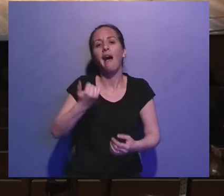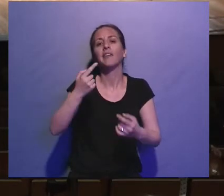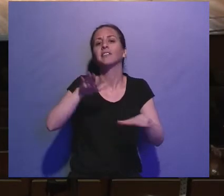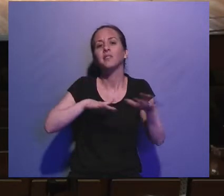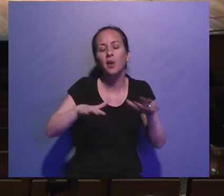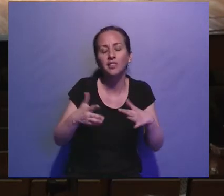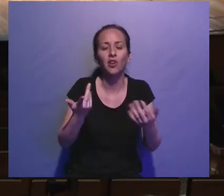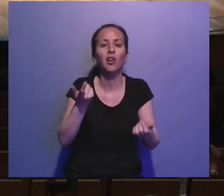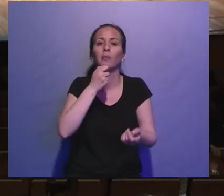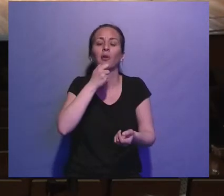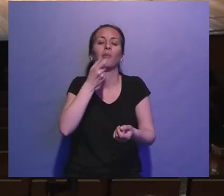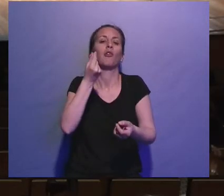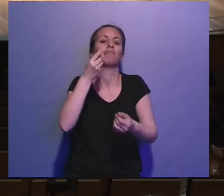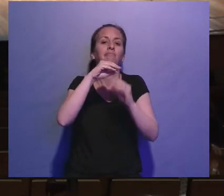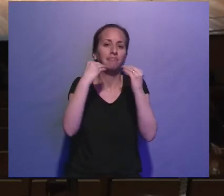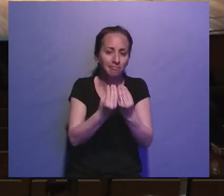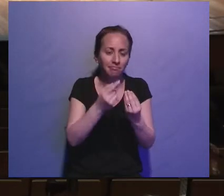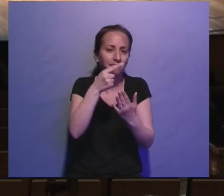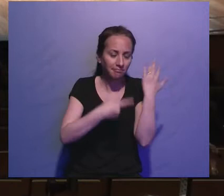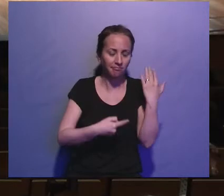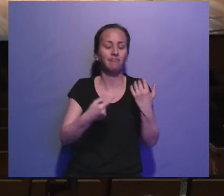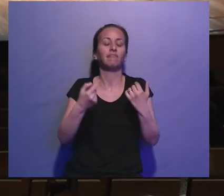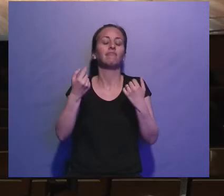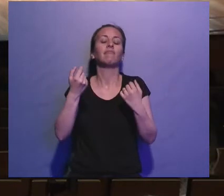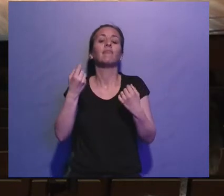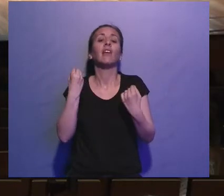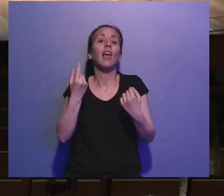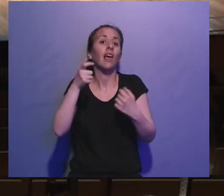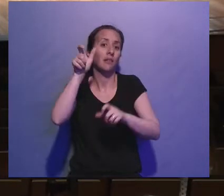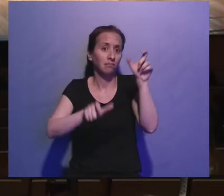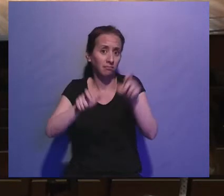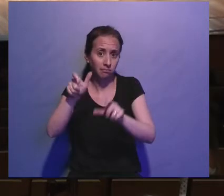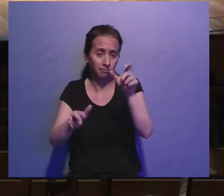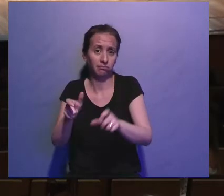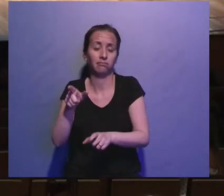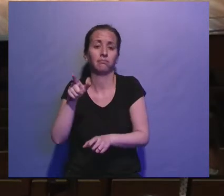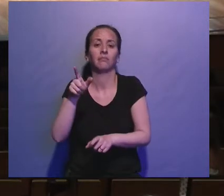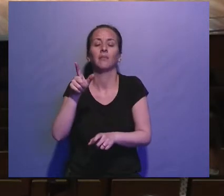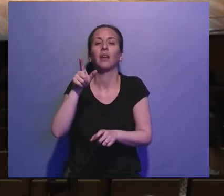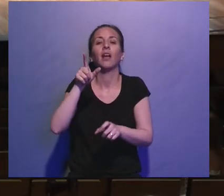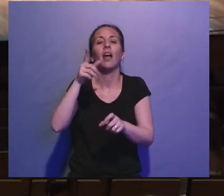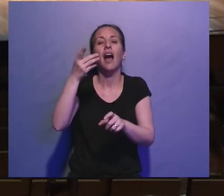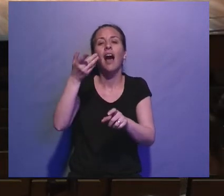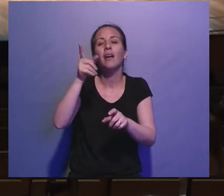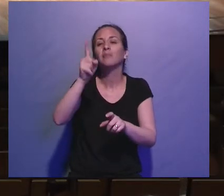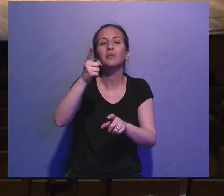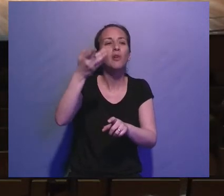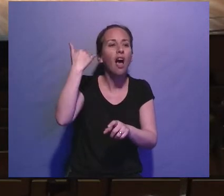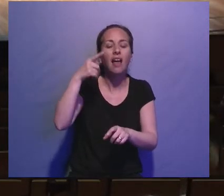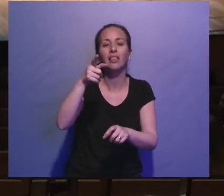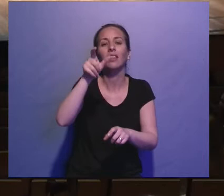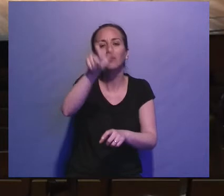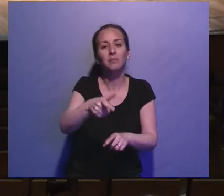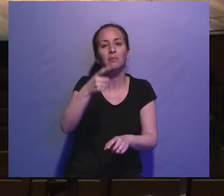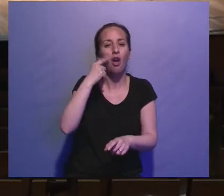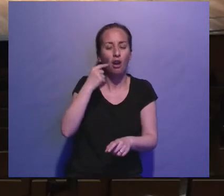been cases for budgetary reasons, for instance, where a group of people, and this is